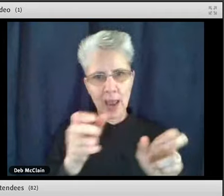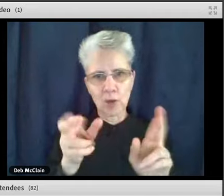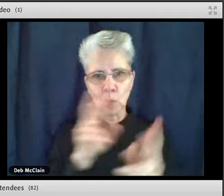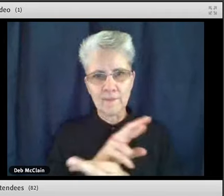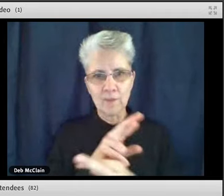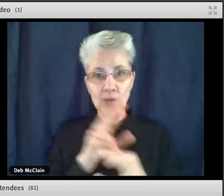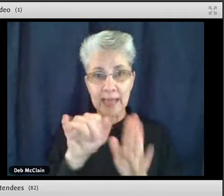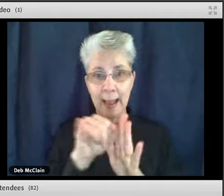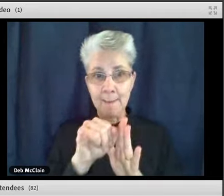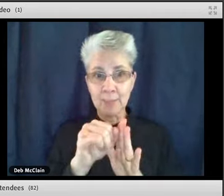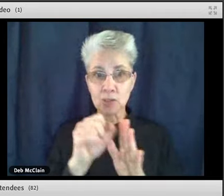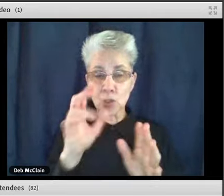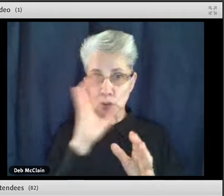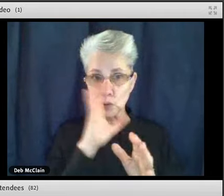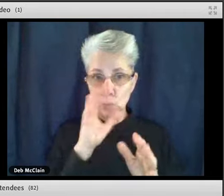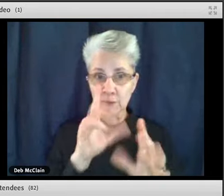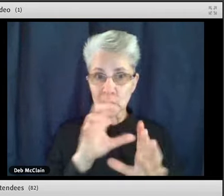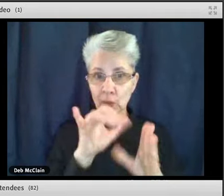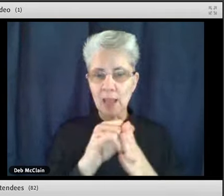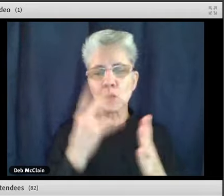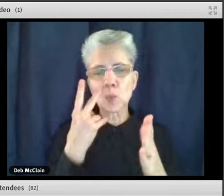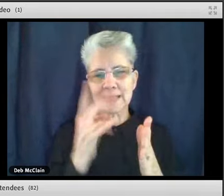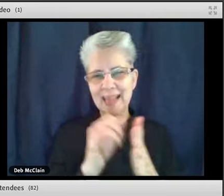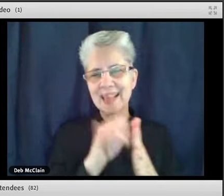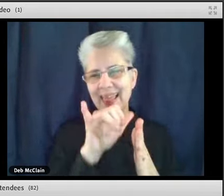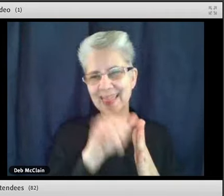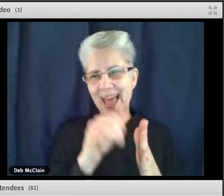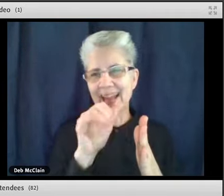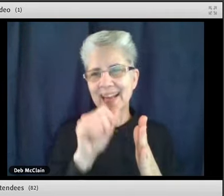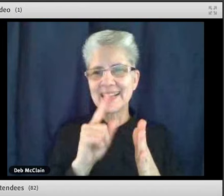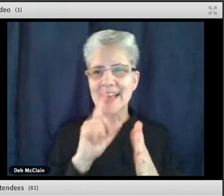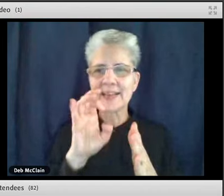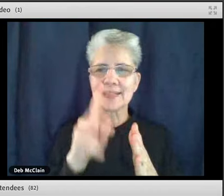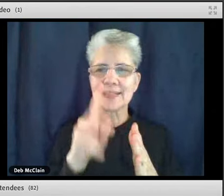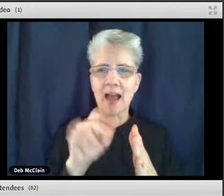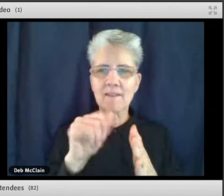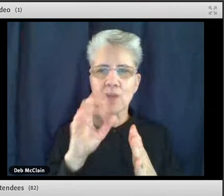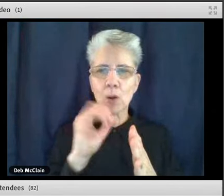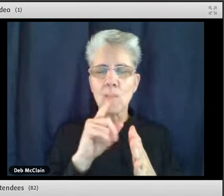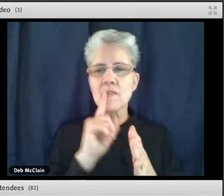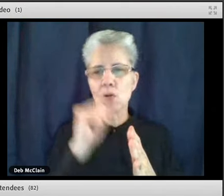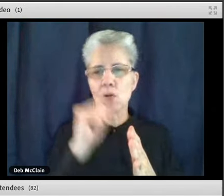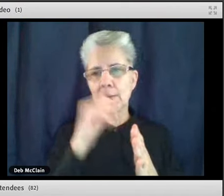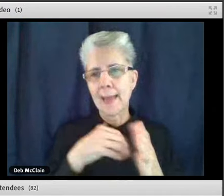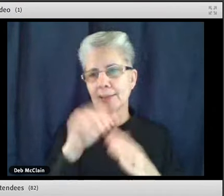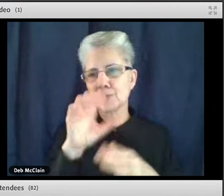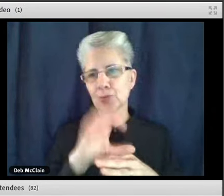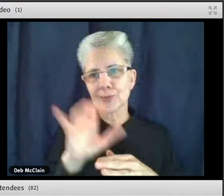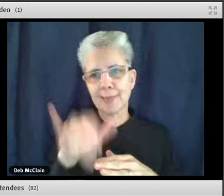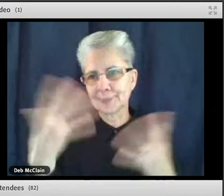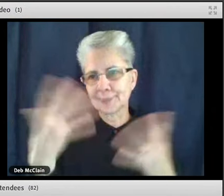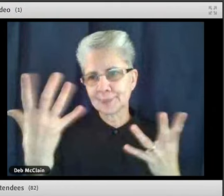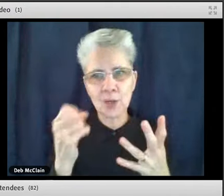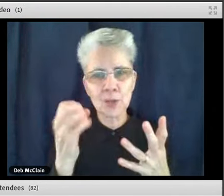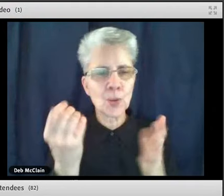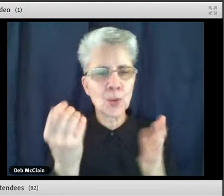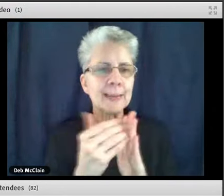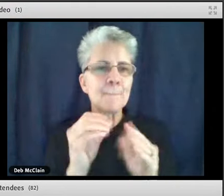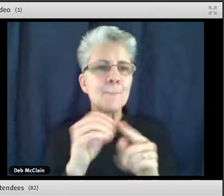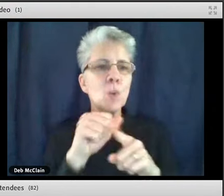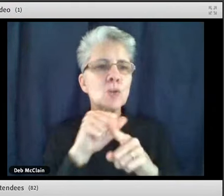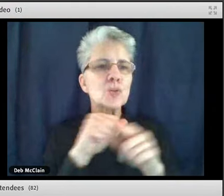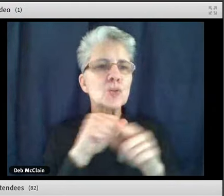Association. And what I've done here is I've provided sites that are hubs. So each one of these sites is going to have a lot of information that you can go back and look at.